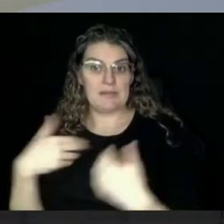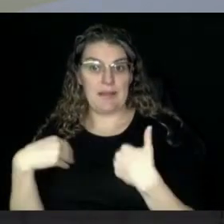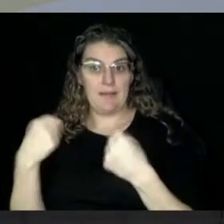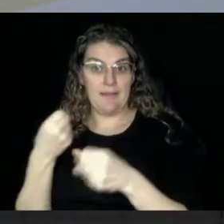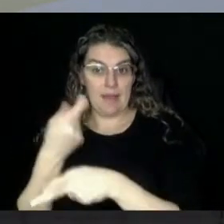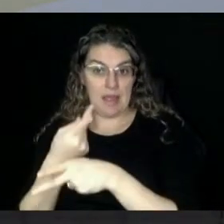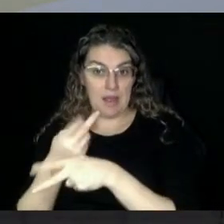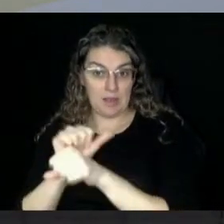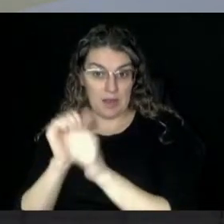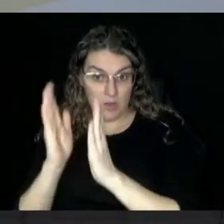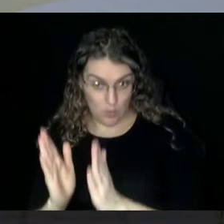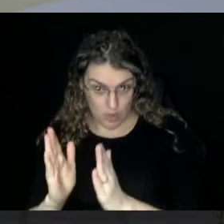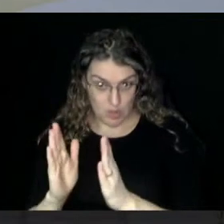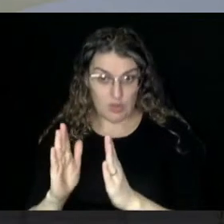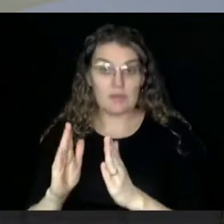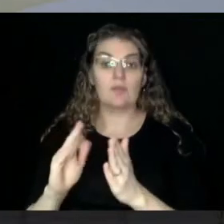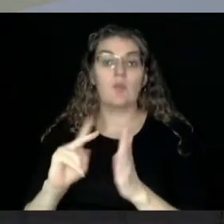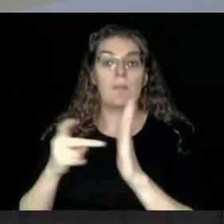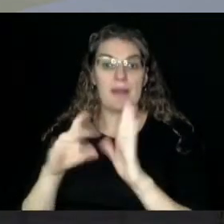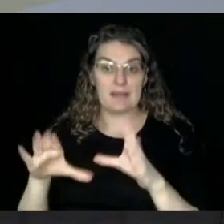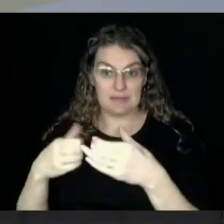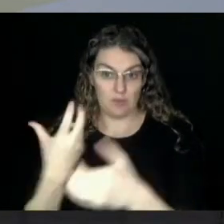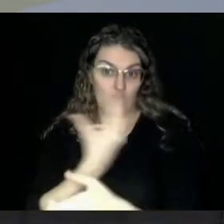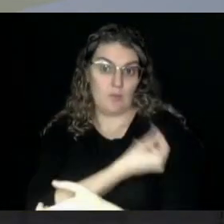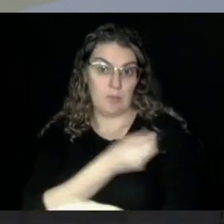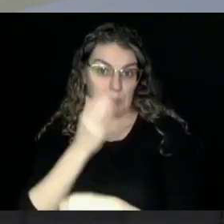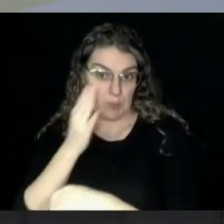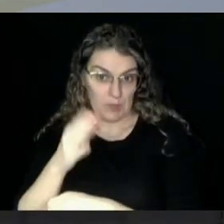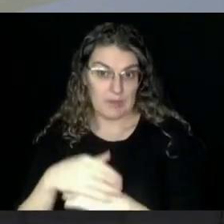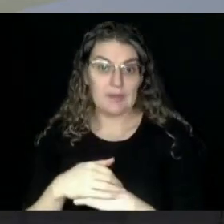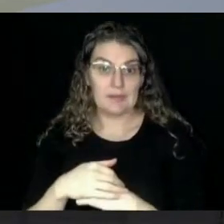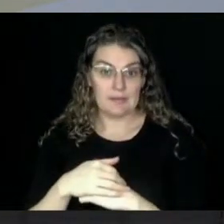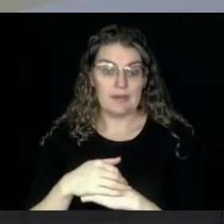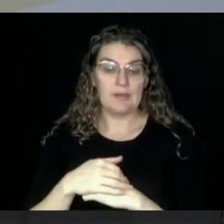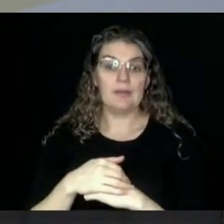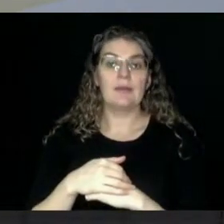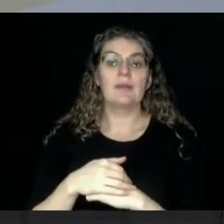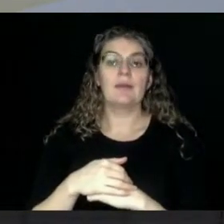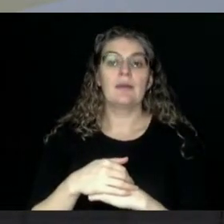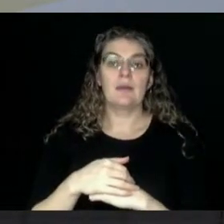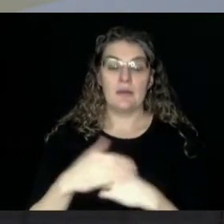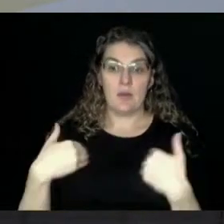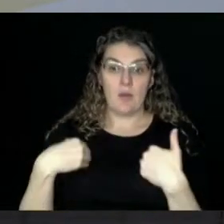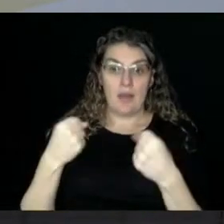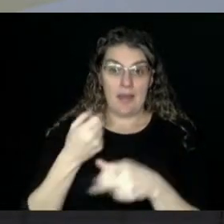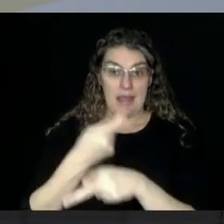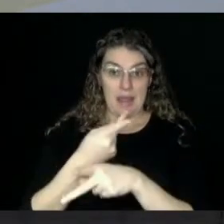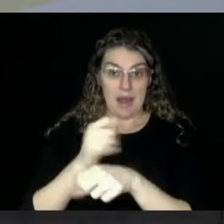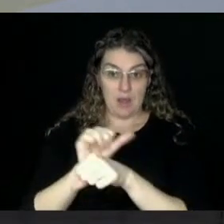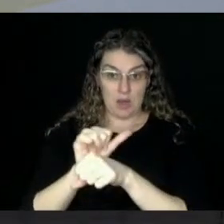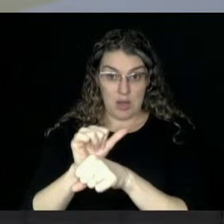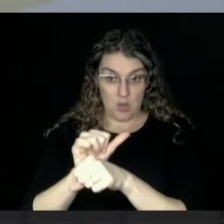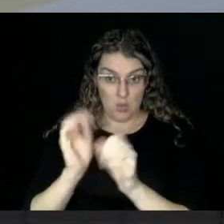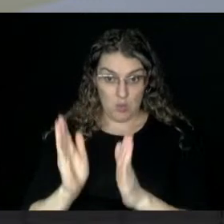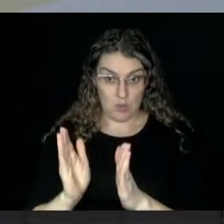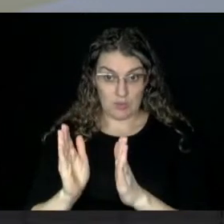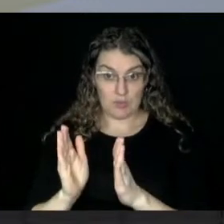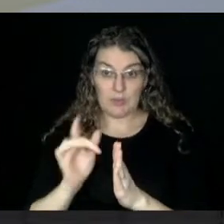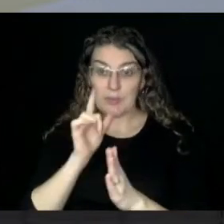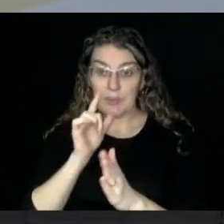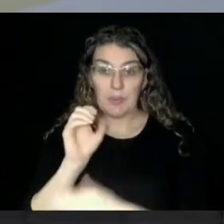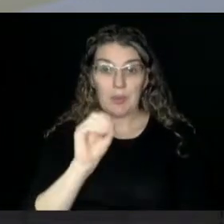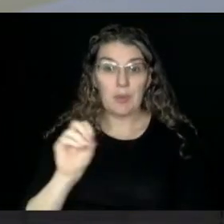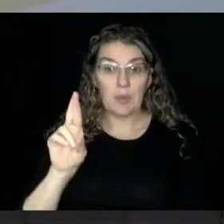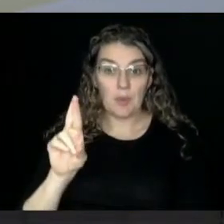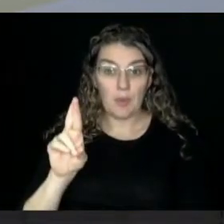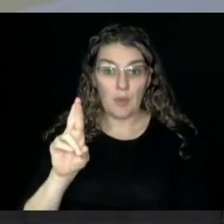care. And I know Health PI is reaching out to these groups, including the healthcare workers, such as OR